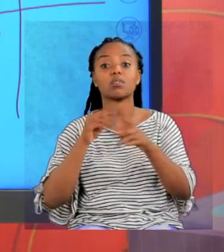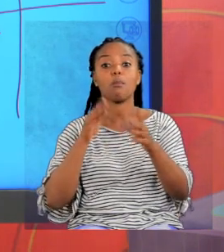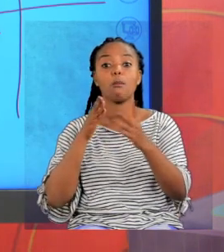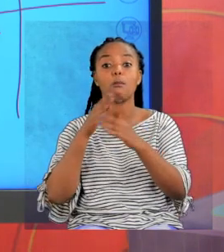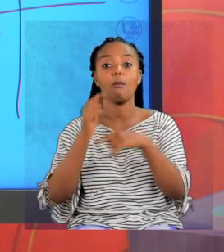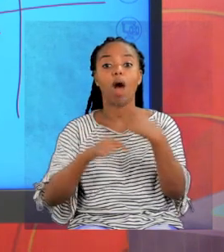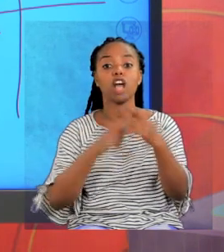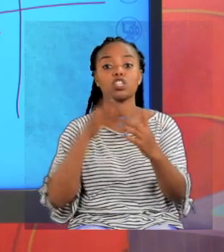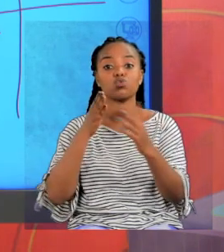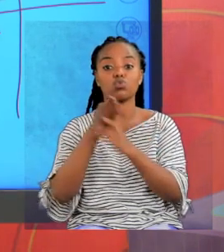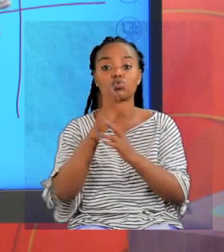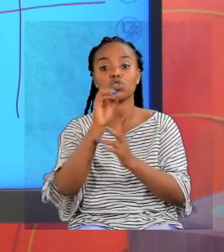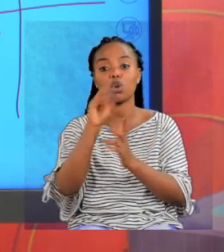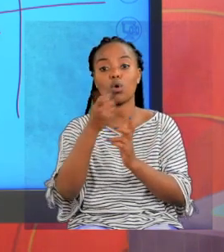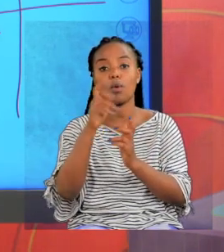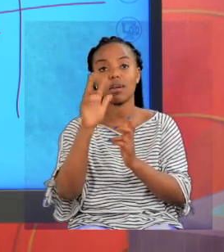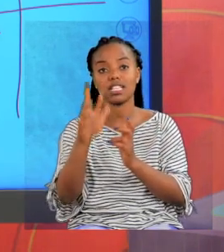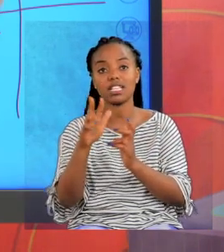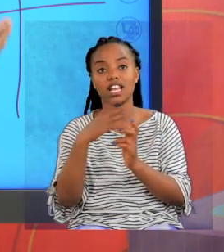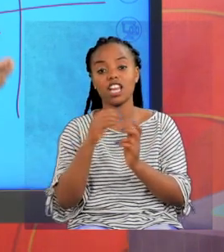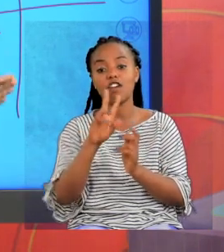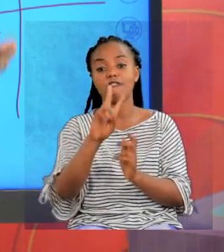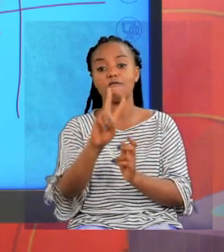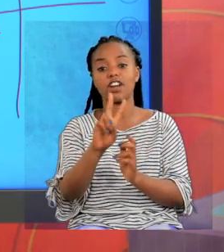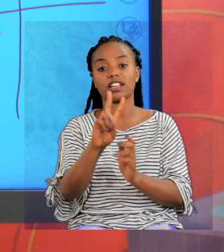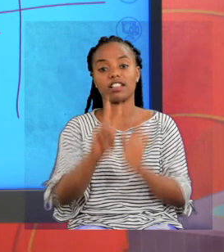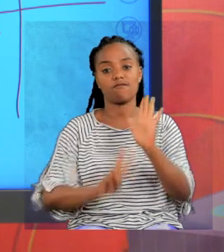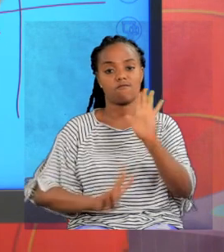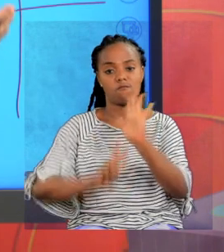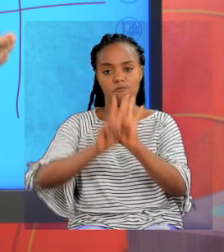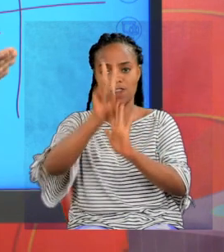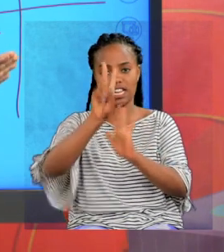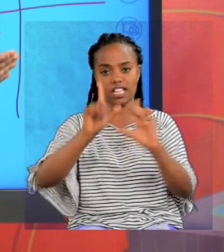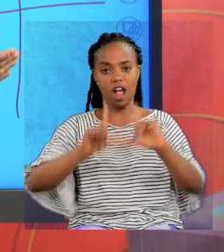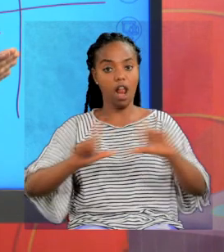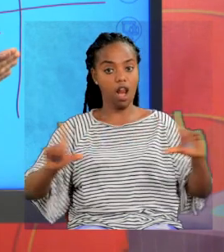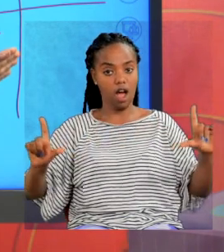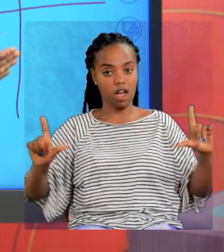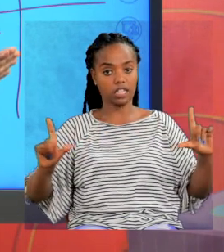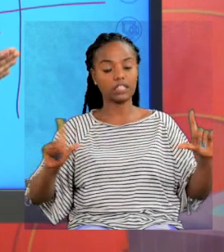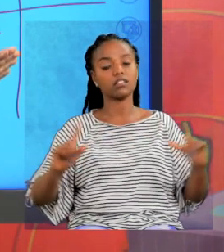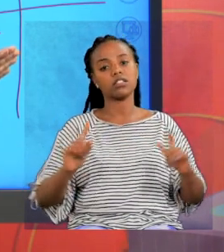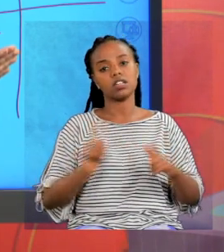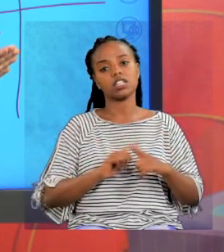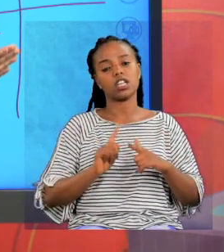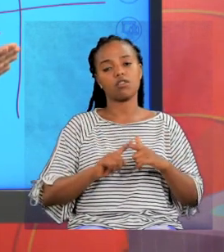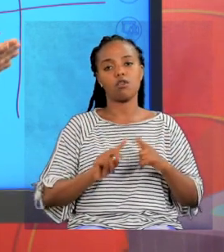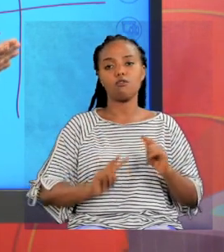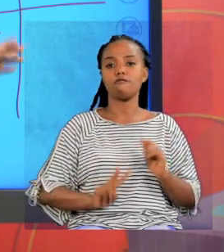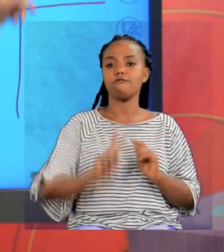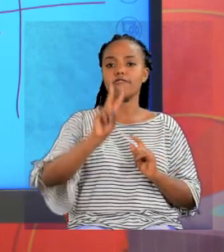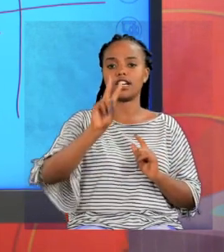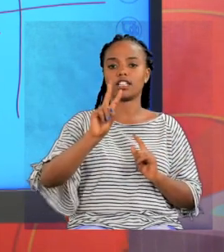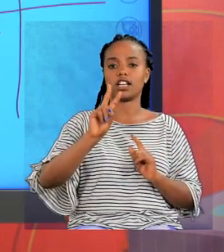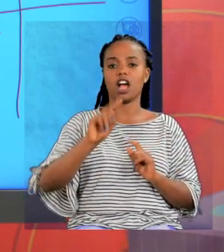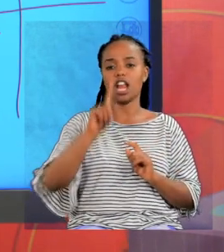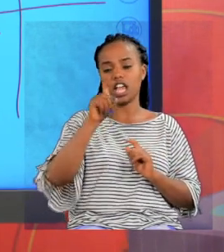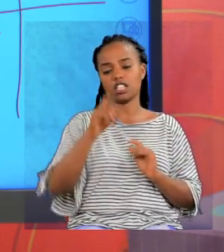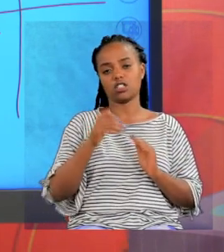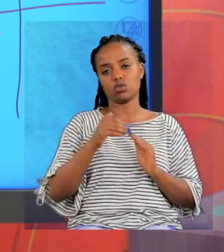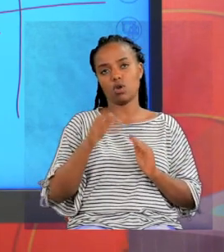through 0, 3 and it's a vertical line. It's a vertical line. Therefore, vertical line x is equals